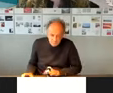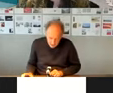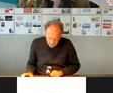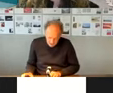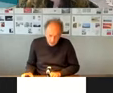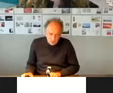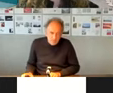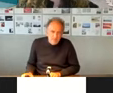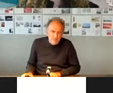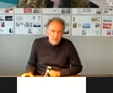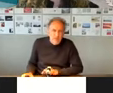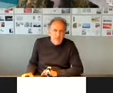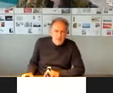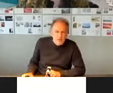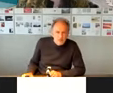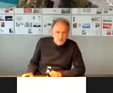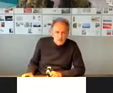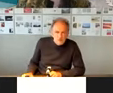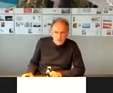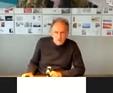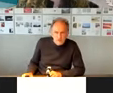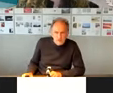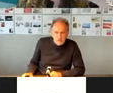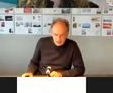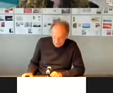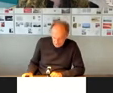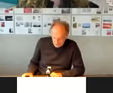floor plan with the patios, the open patios placed on the roof.